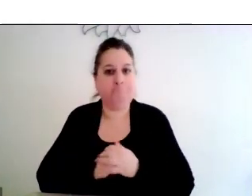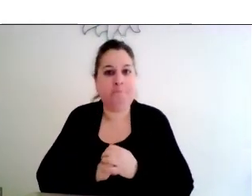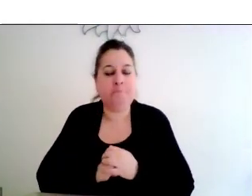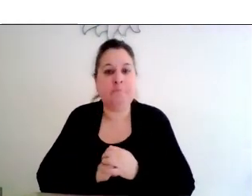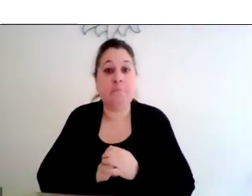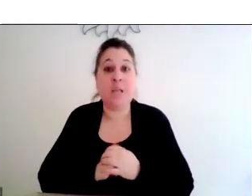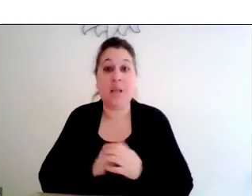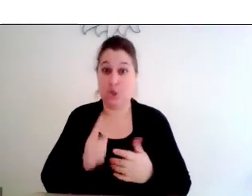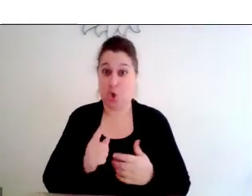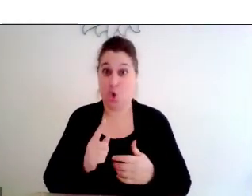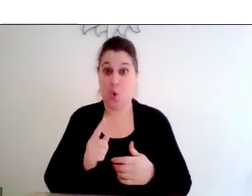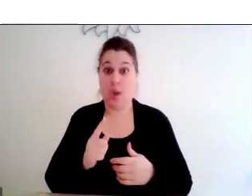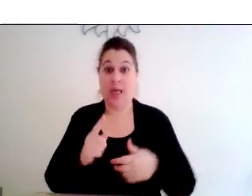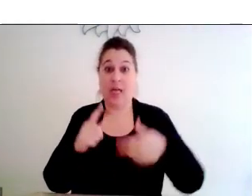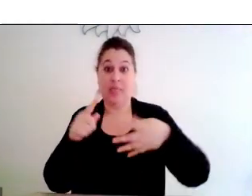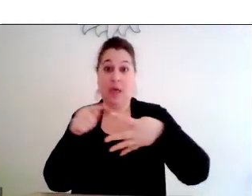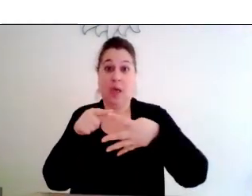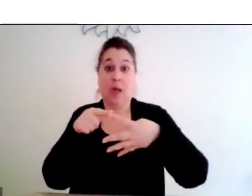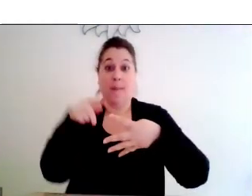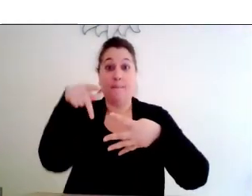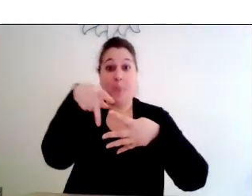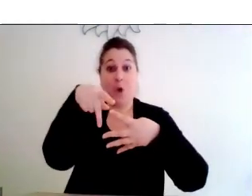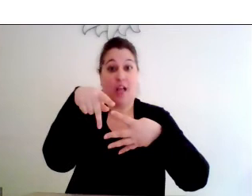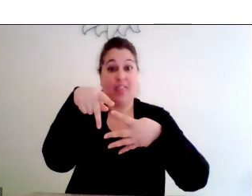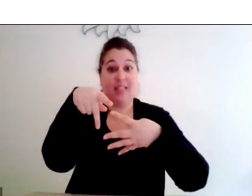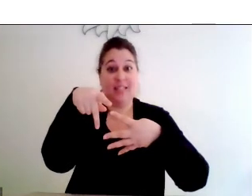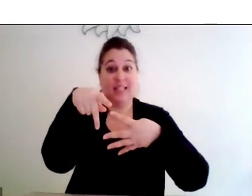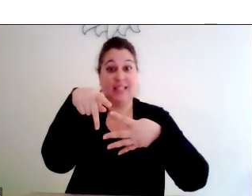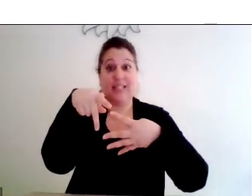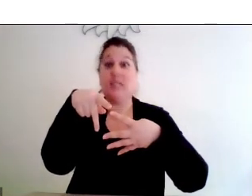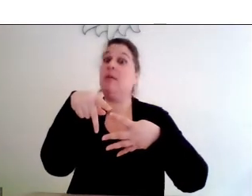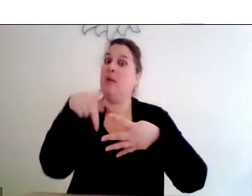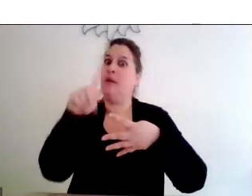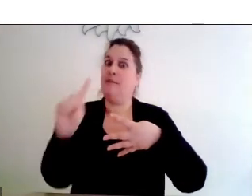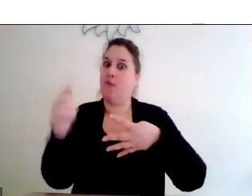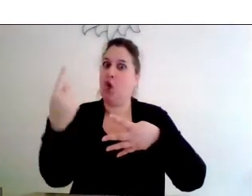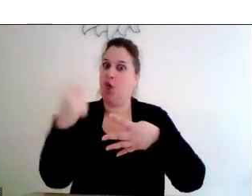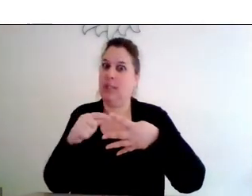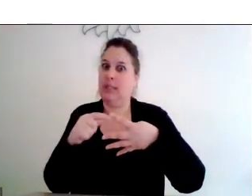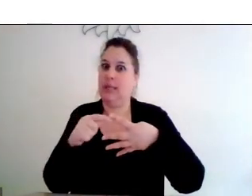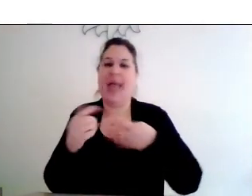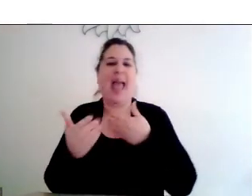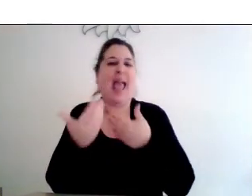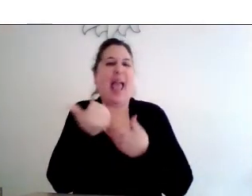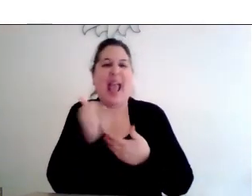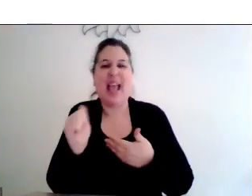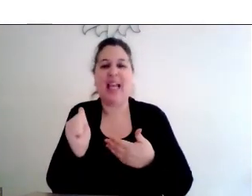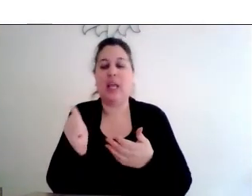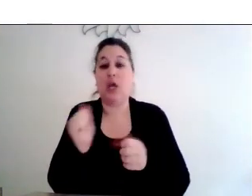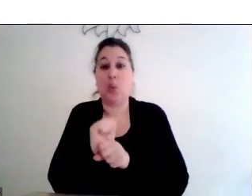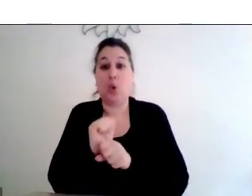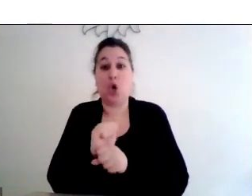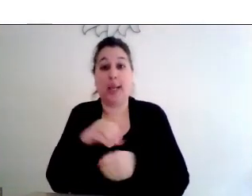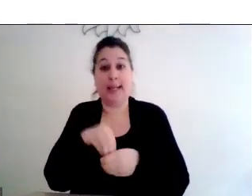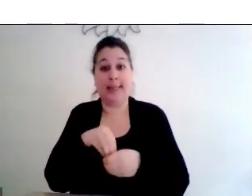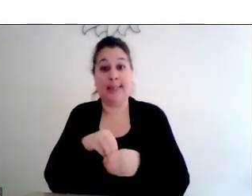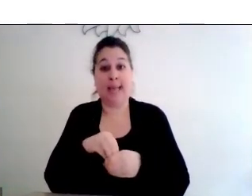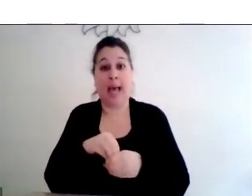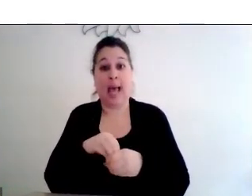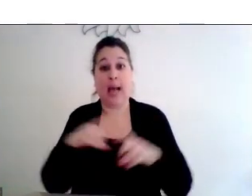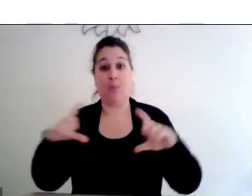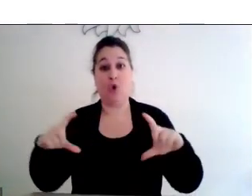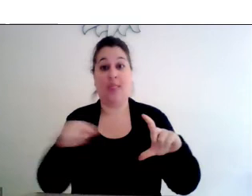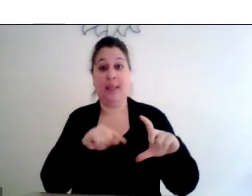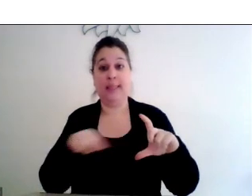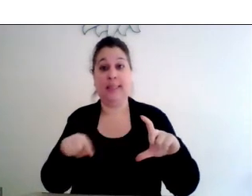Okay. After the parentheses, the next thing you're going to want to look for are exponents. Anytime you see exponents